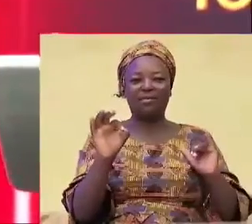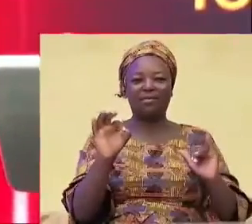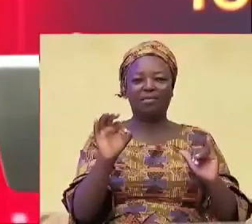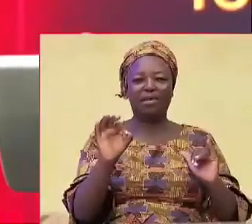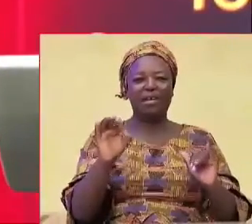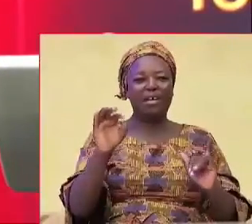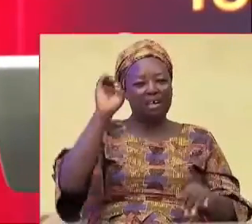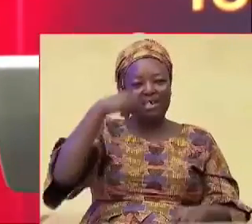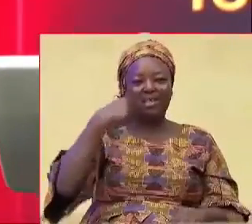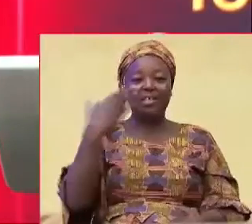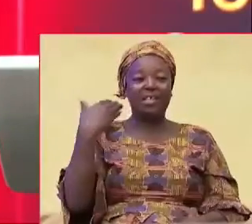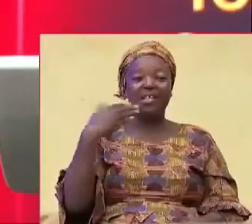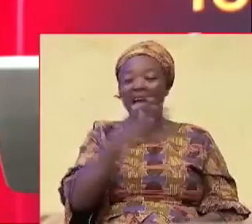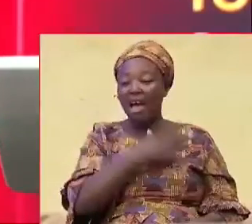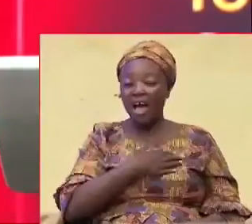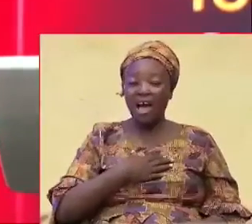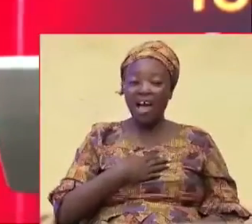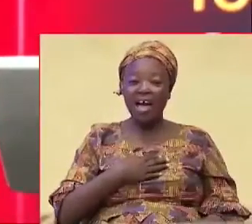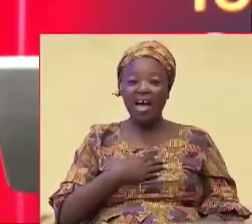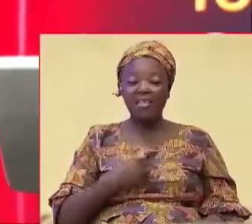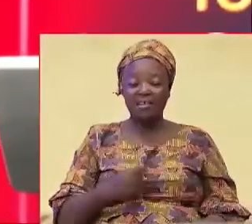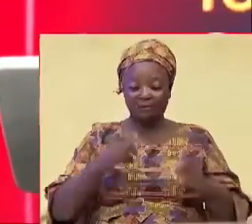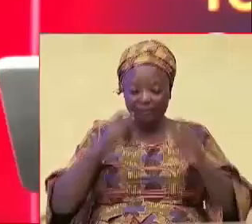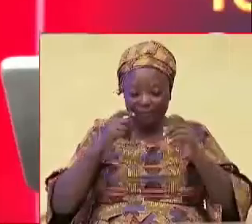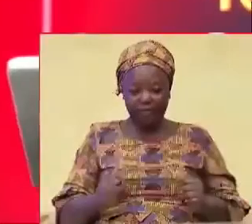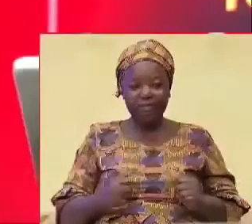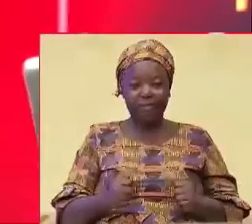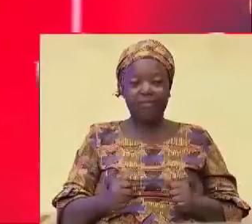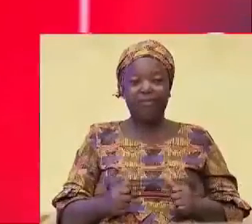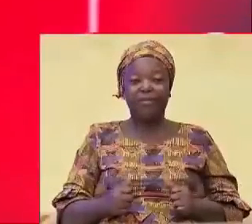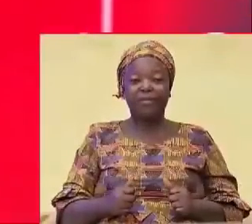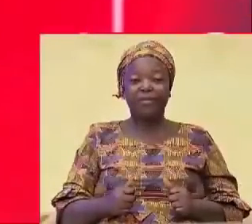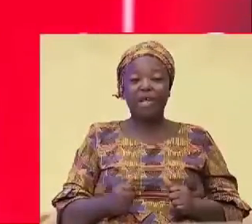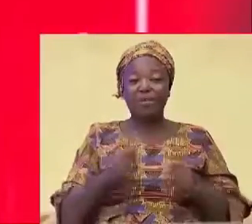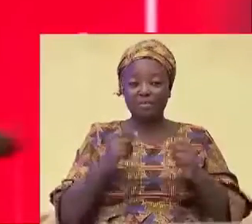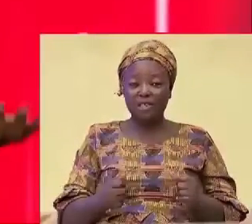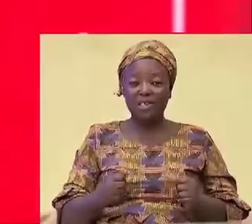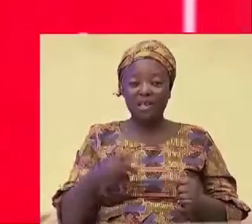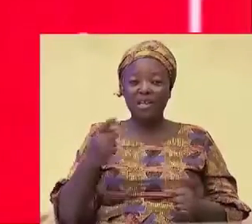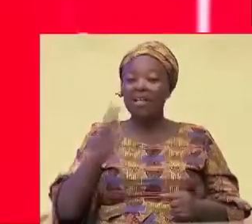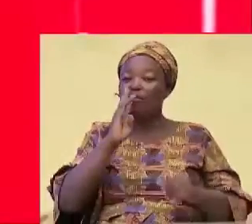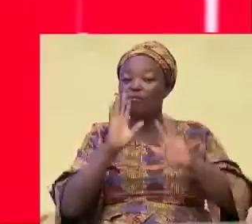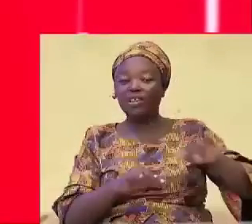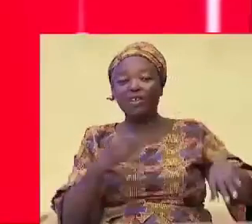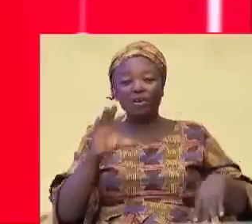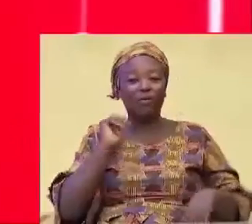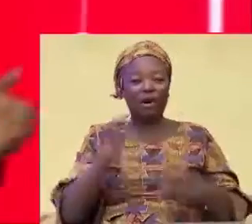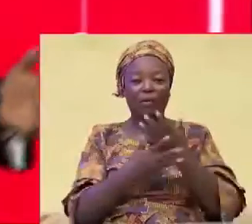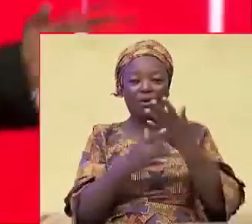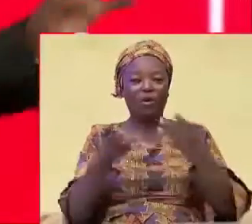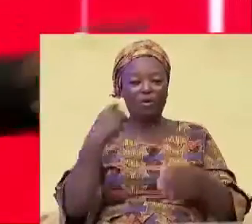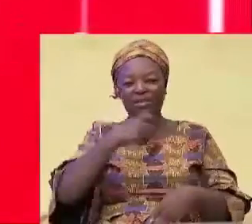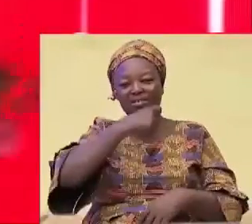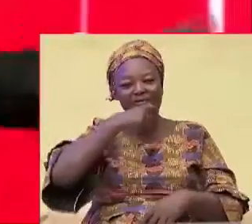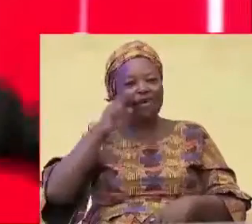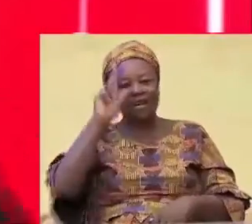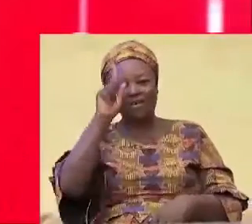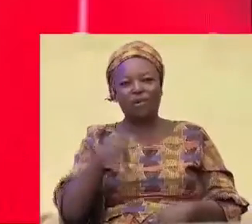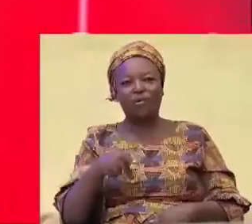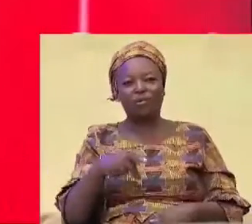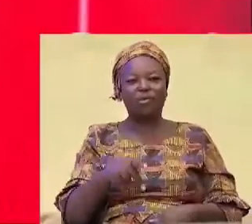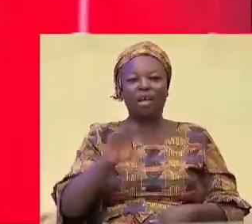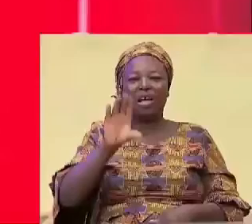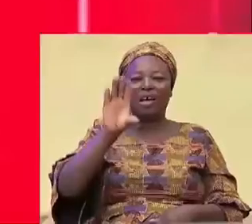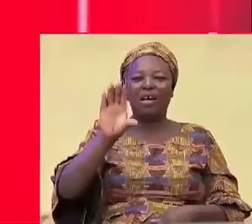verse 29, it says, and straightway the fountain of her blood was dried